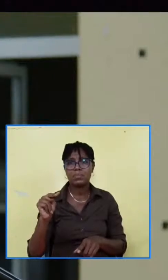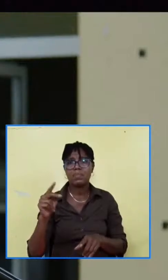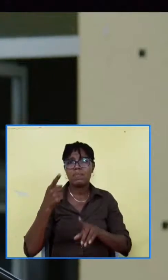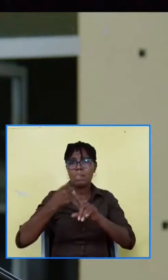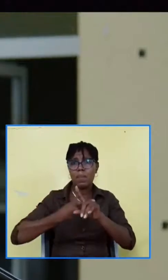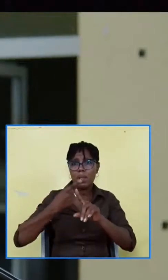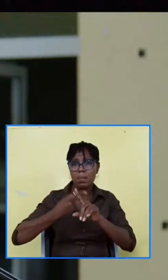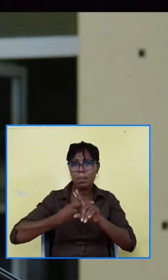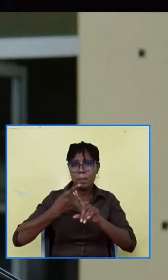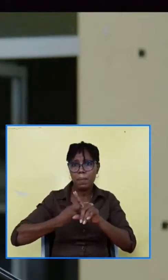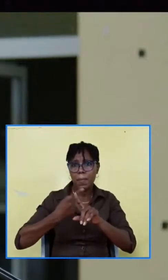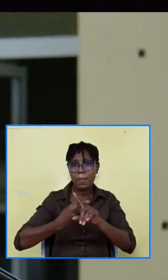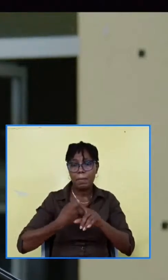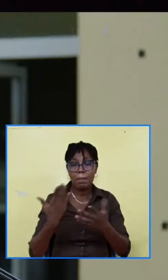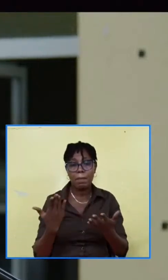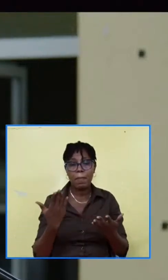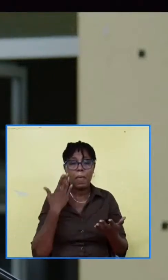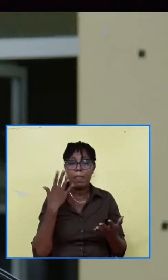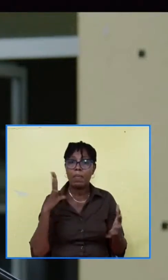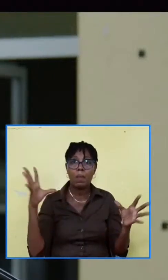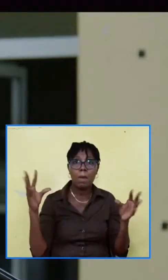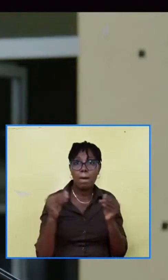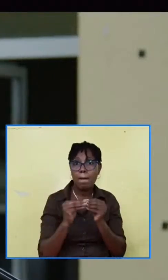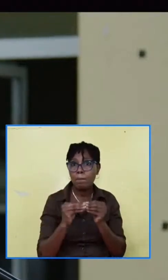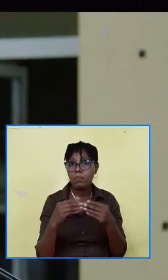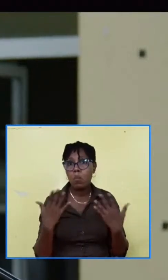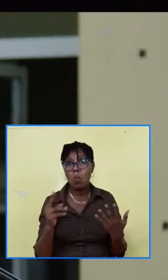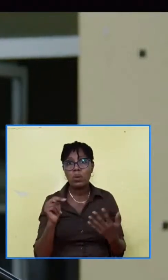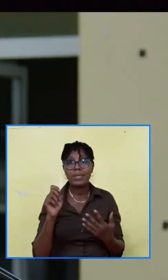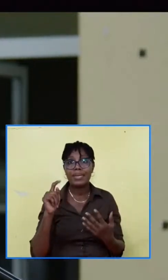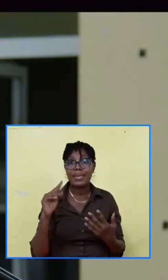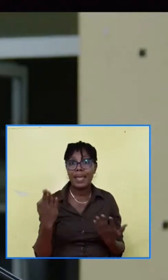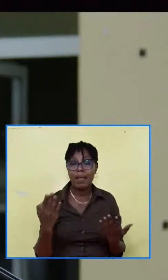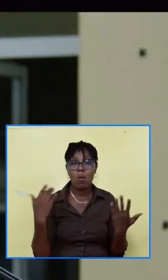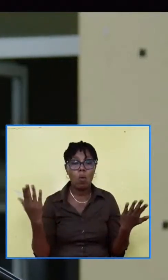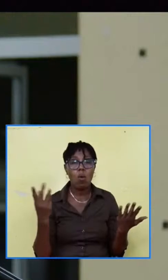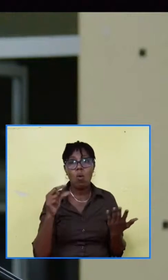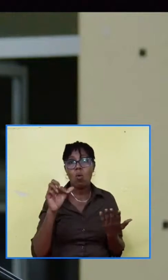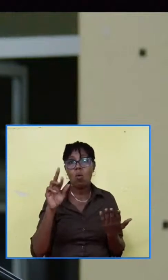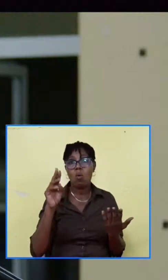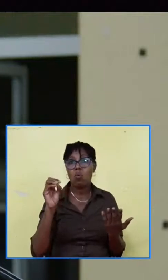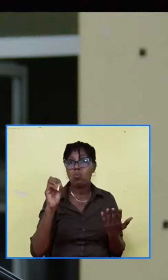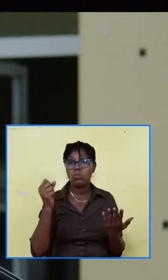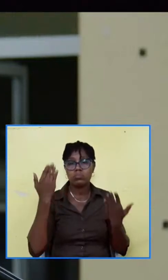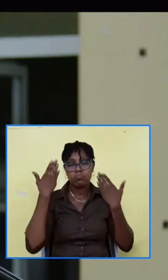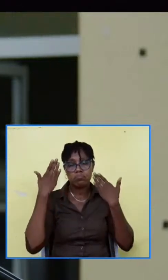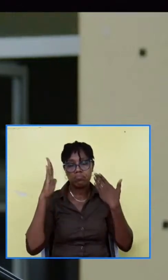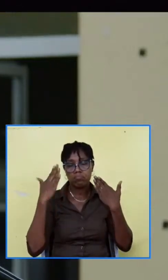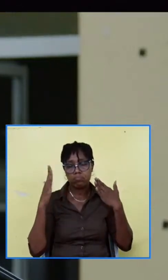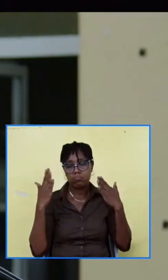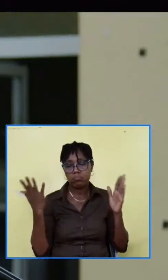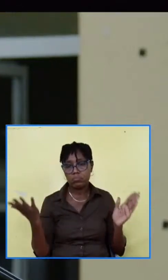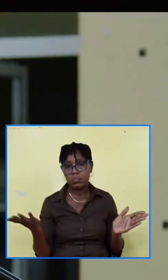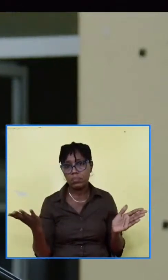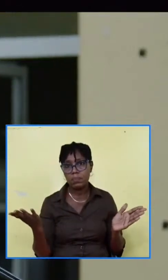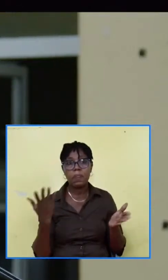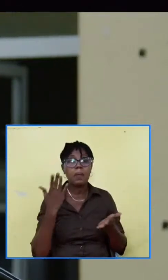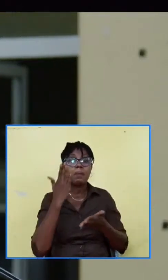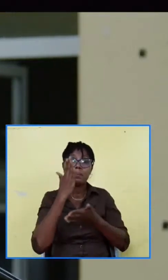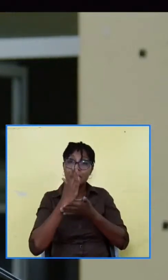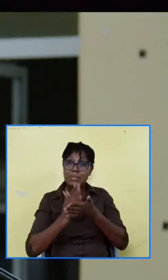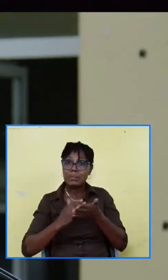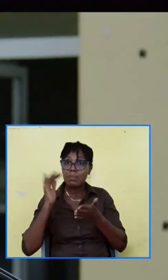well, I don't know if there's a gross number or a net number. $50 million a month coming in contributions. some of that adds to the